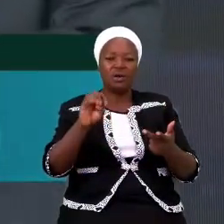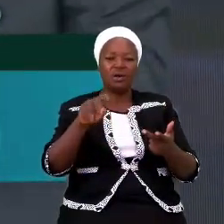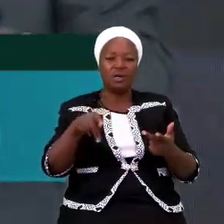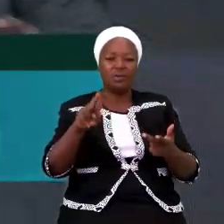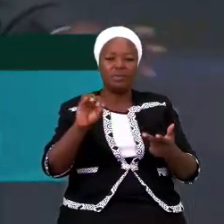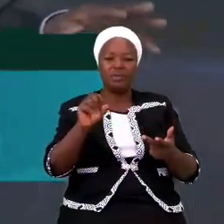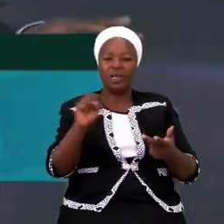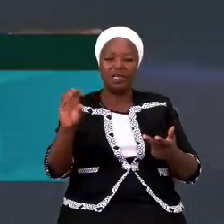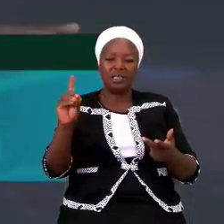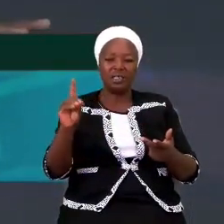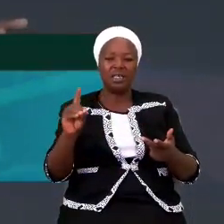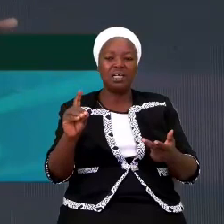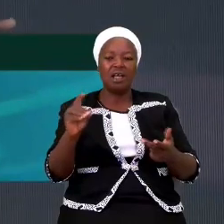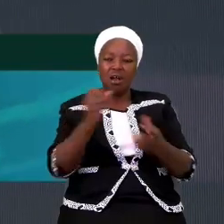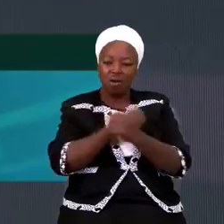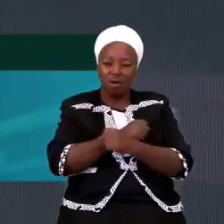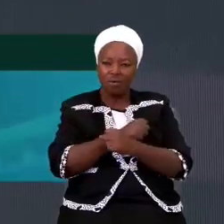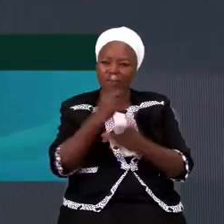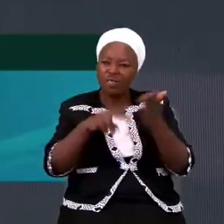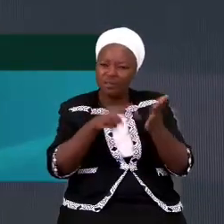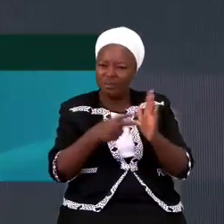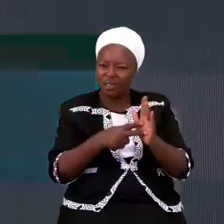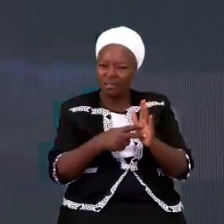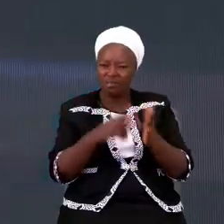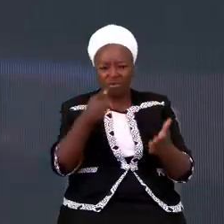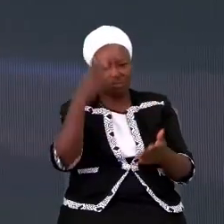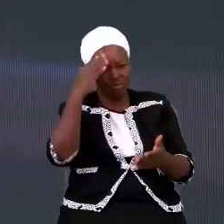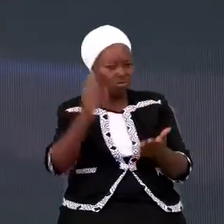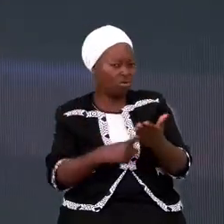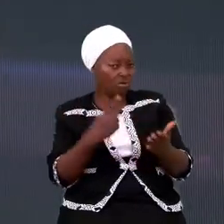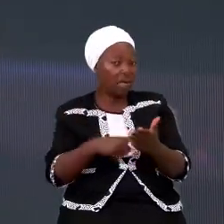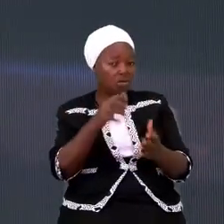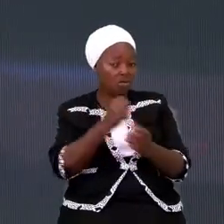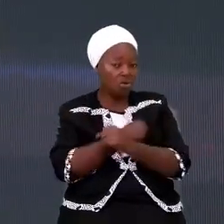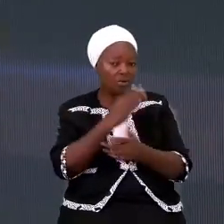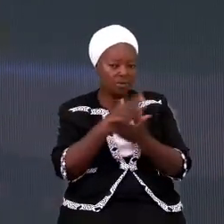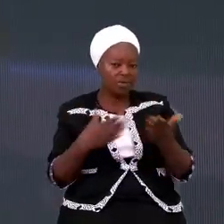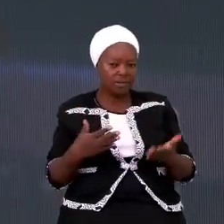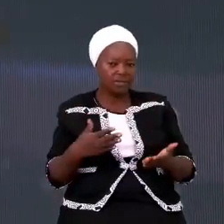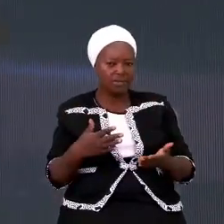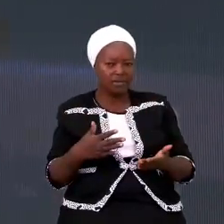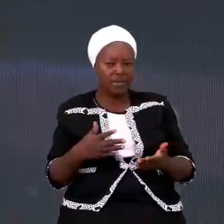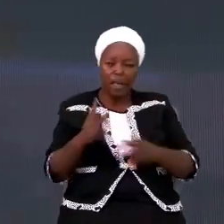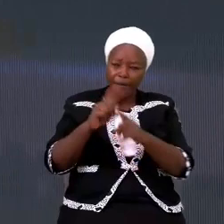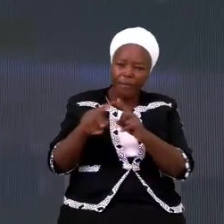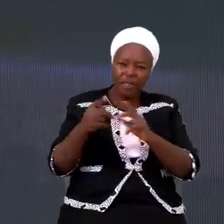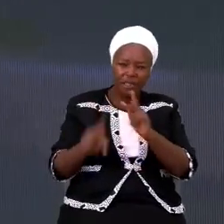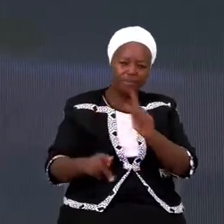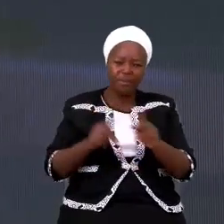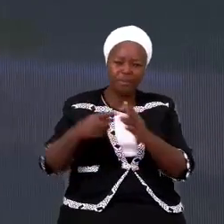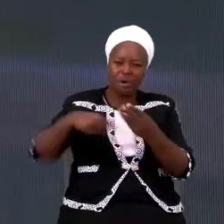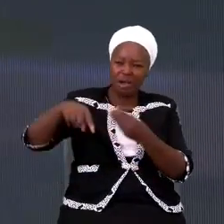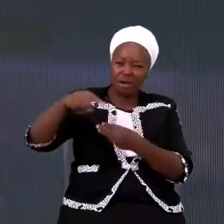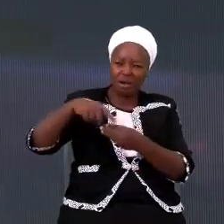but the people around, the surrounding, and they're looking at your life, you will not show on your